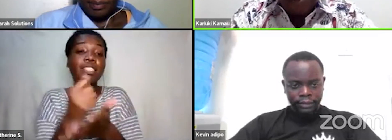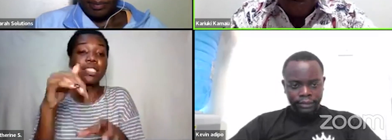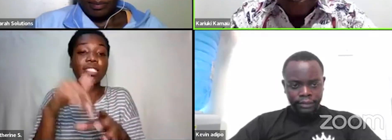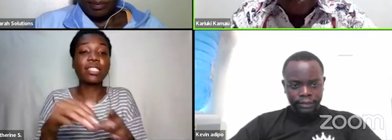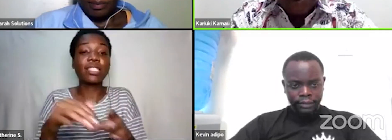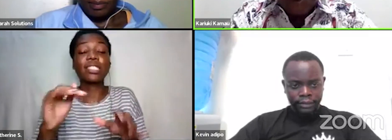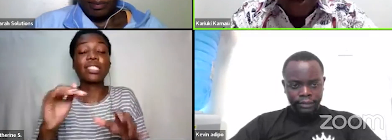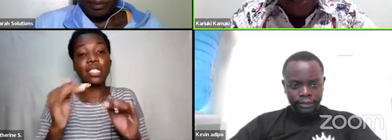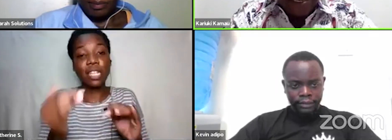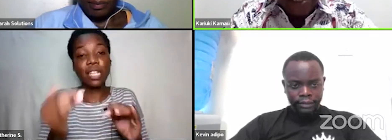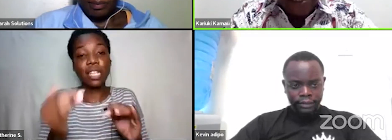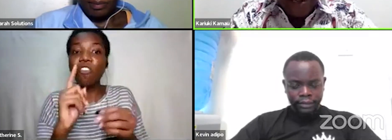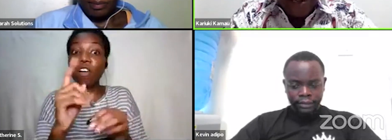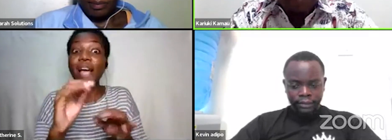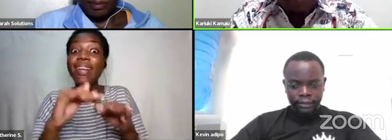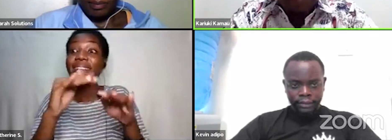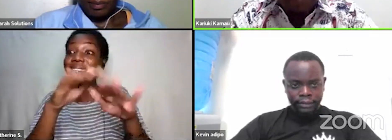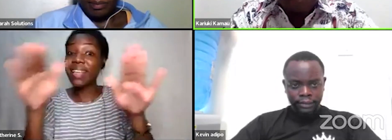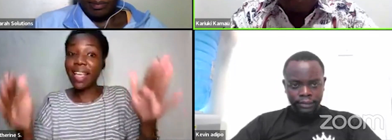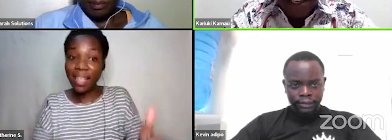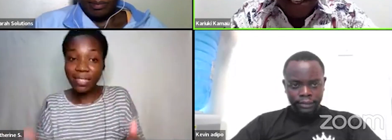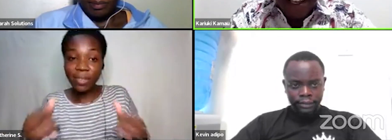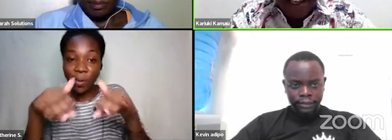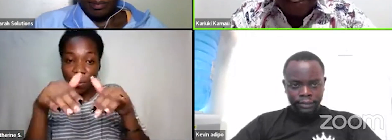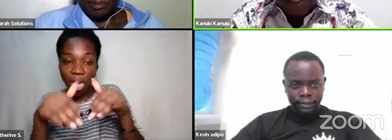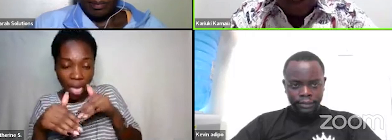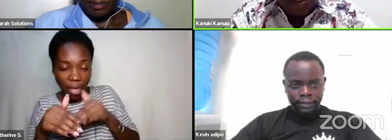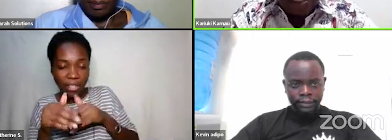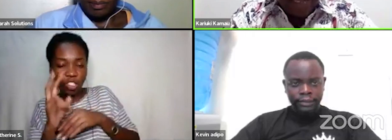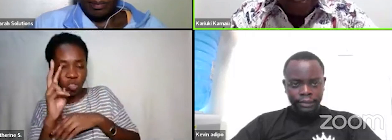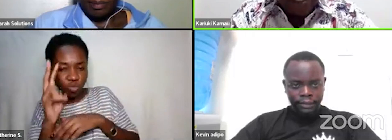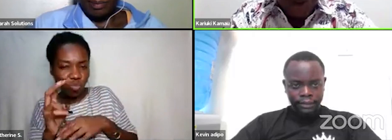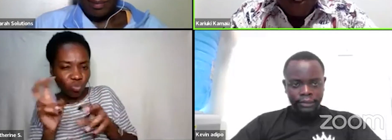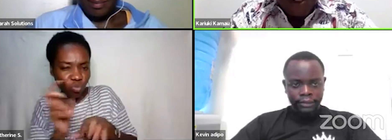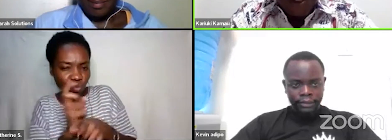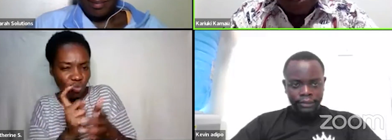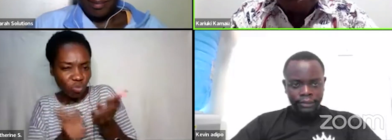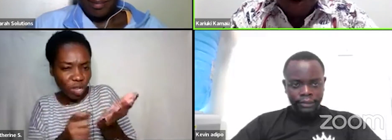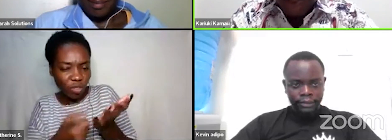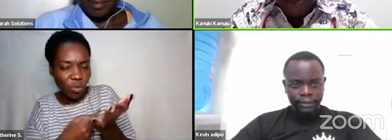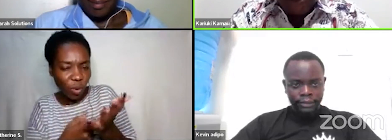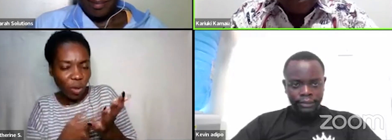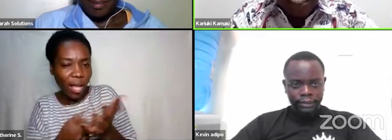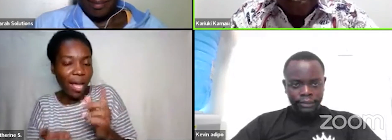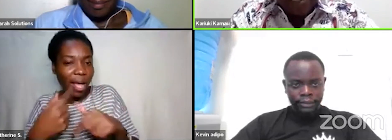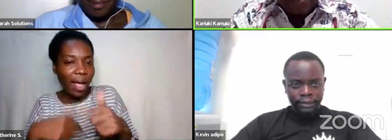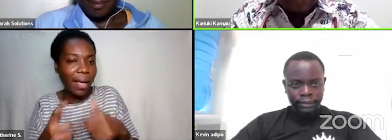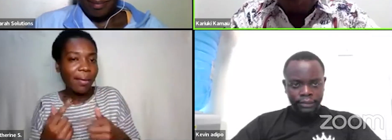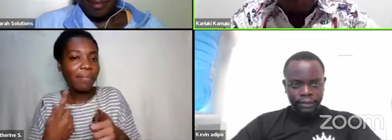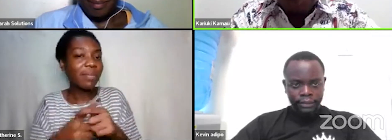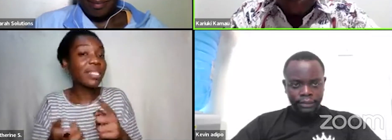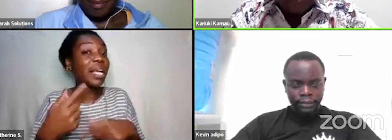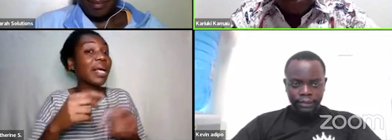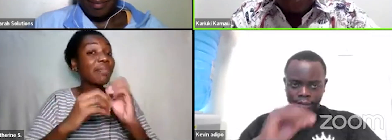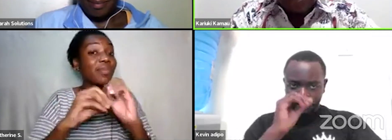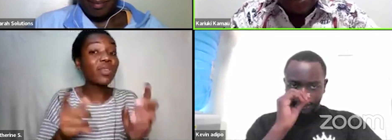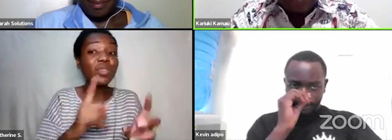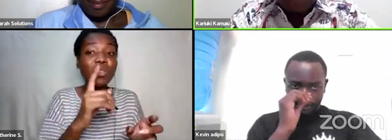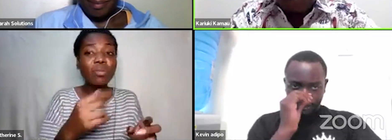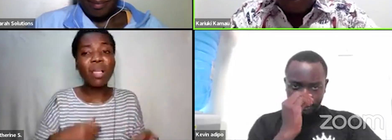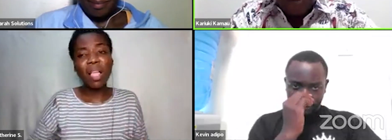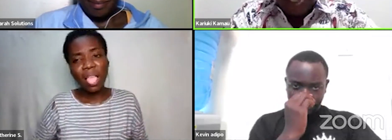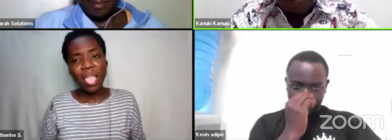for my tourists who are doing inquiries, but they were not coming. Little did I know this is more than we see. There is more than we see